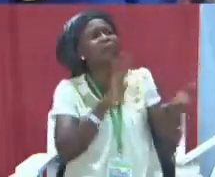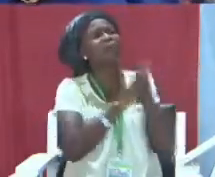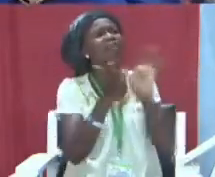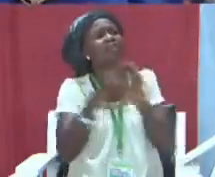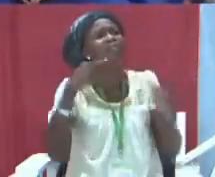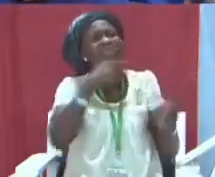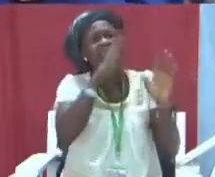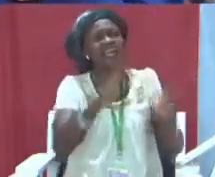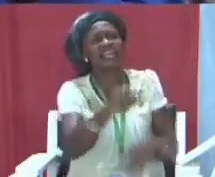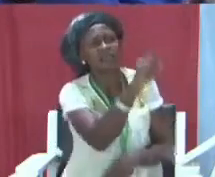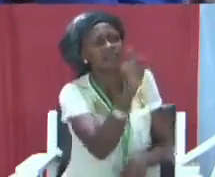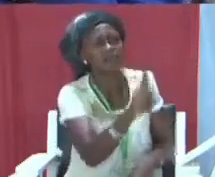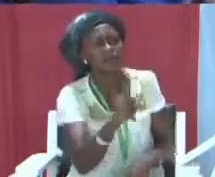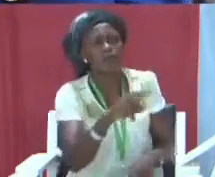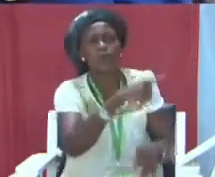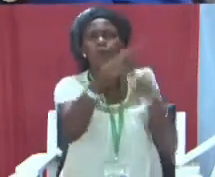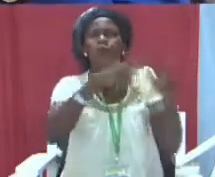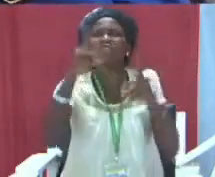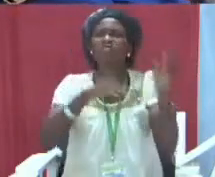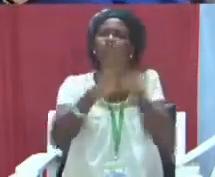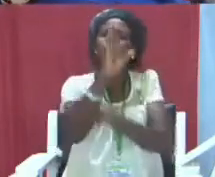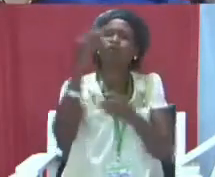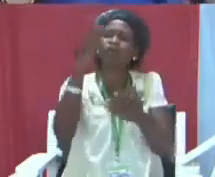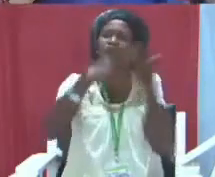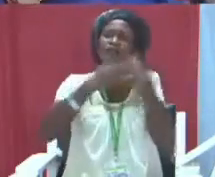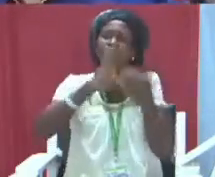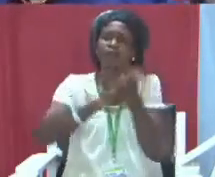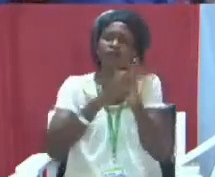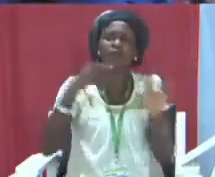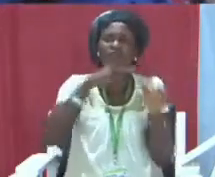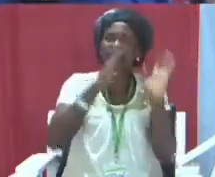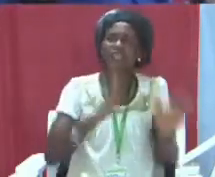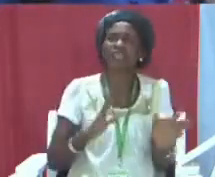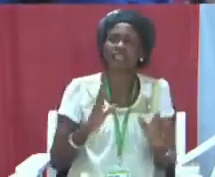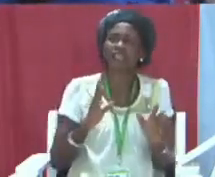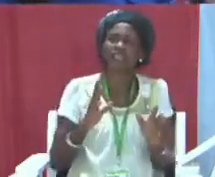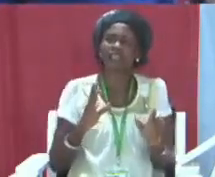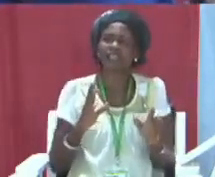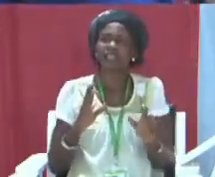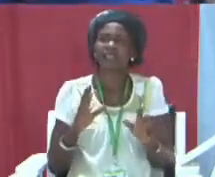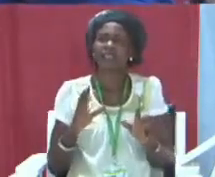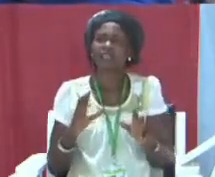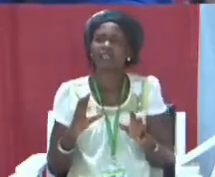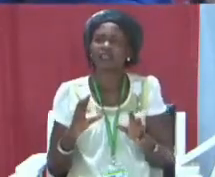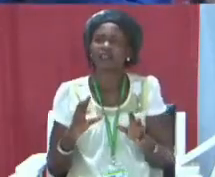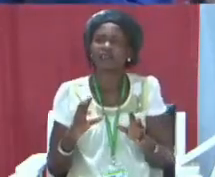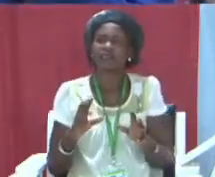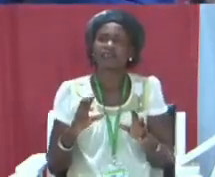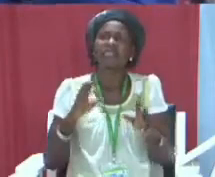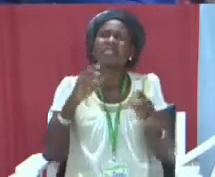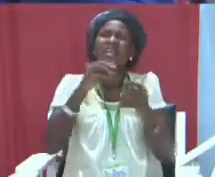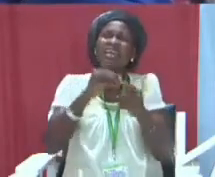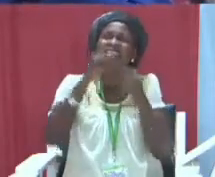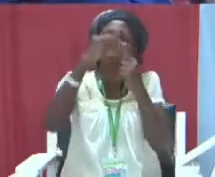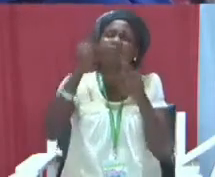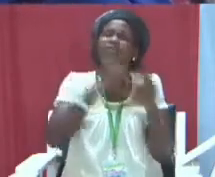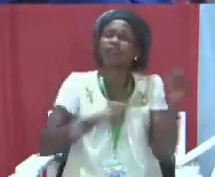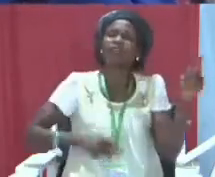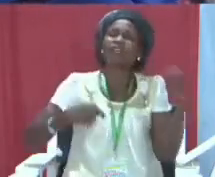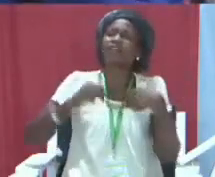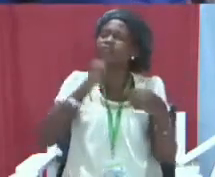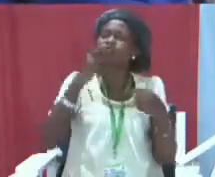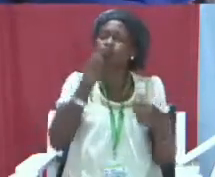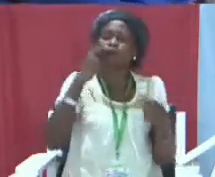liar? When did God of heaven become a liar? Eli kaseke brayona. Except the Lord has not spoken by